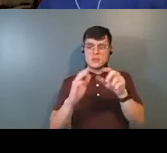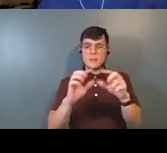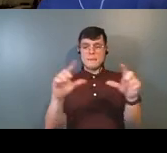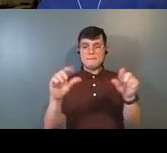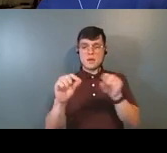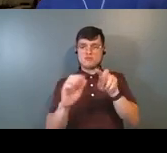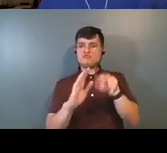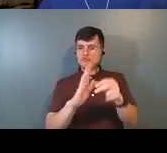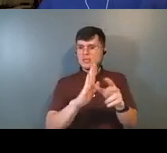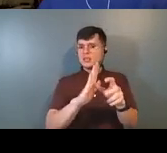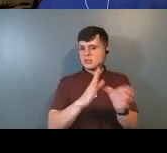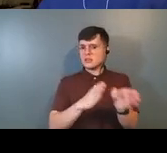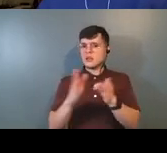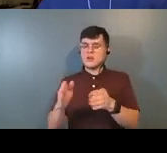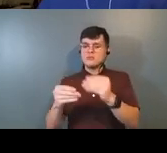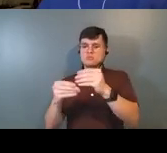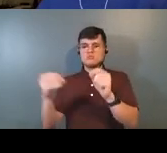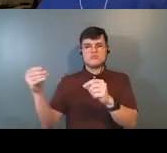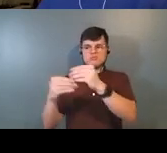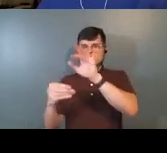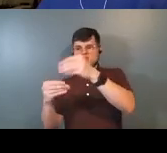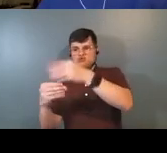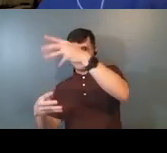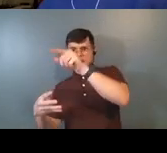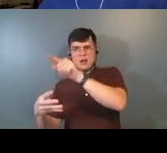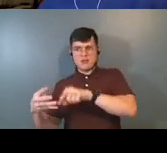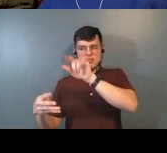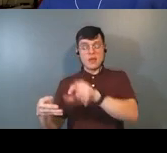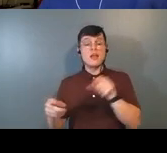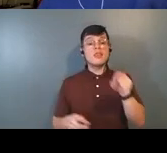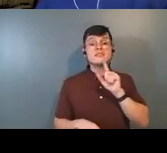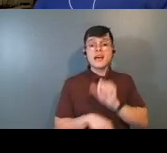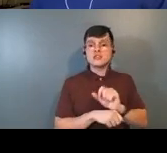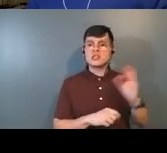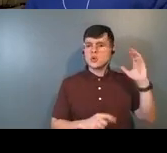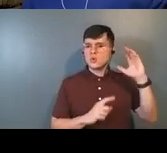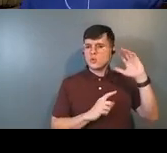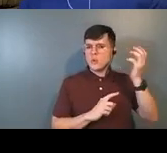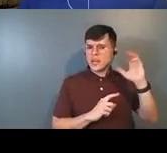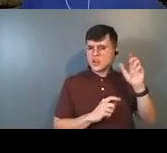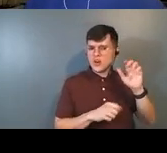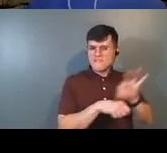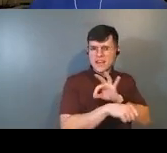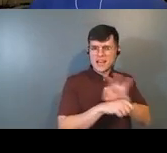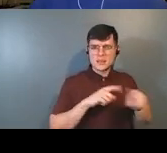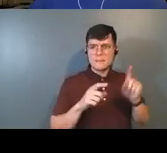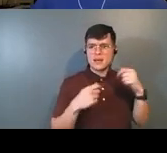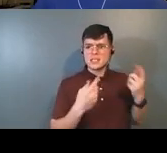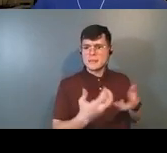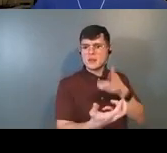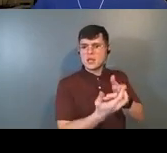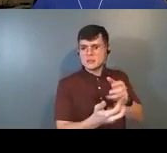drop downs, so on and so forth. This one is actually a radio facet, but it's been customized with JavaScript